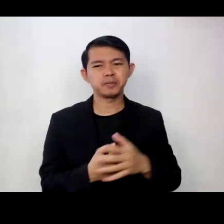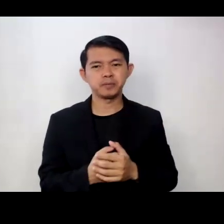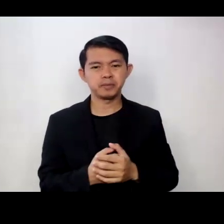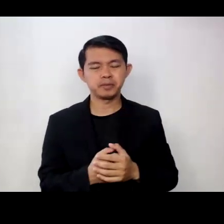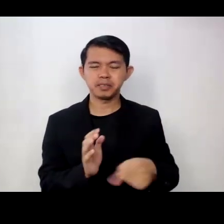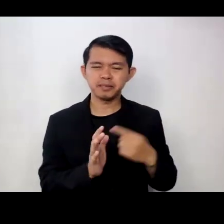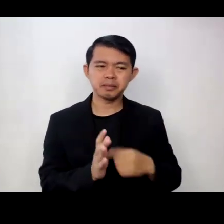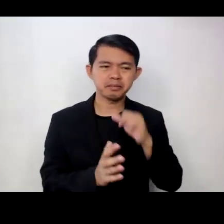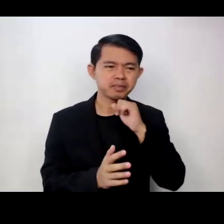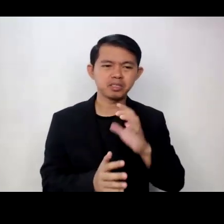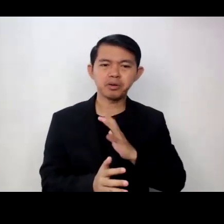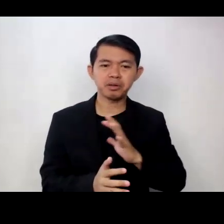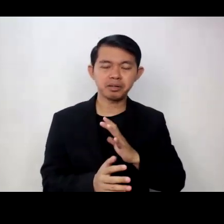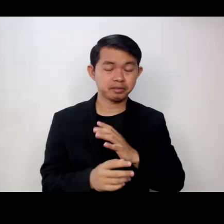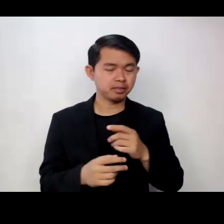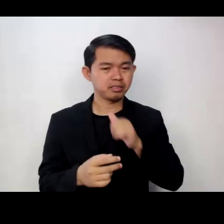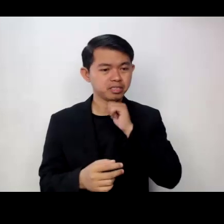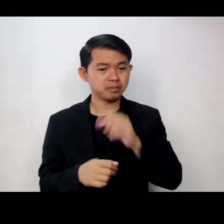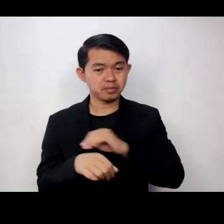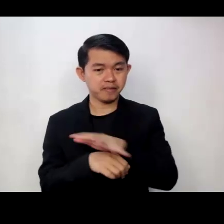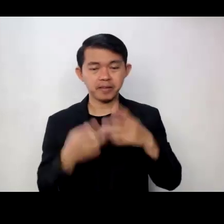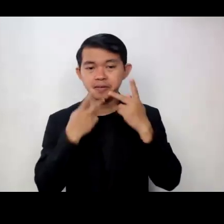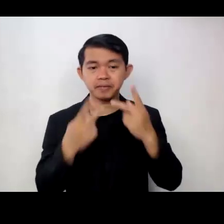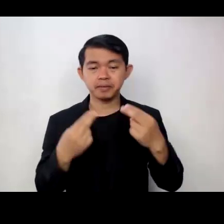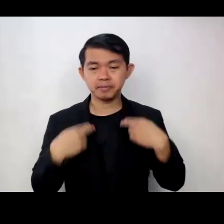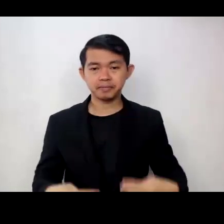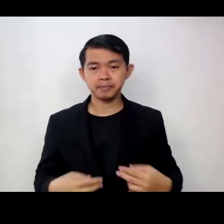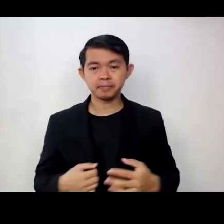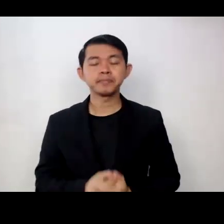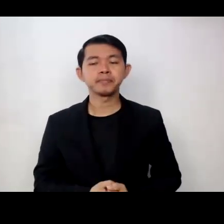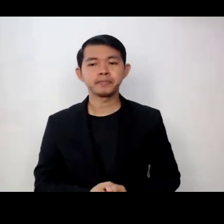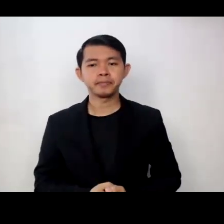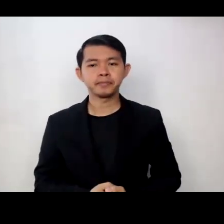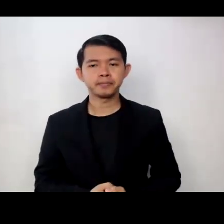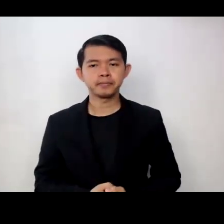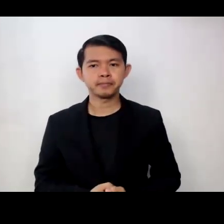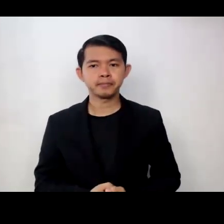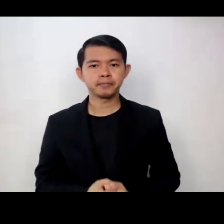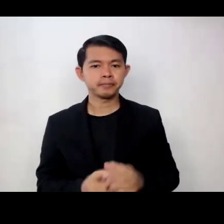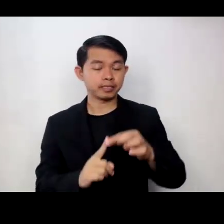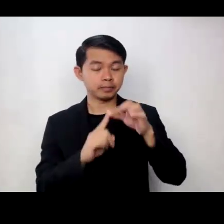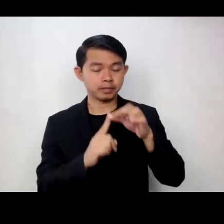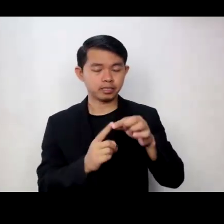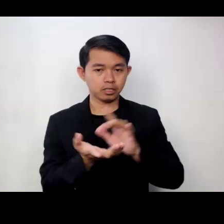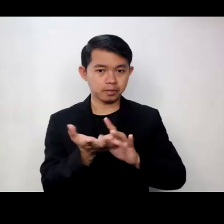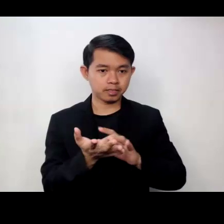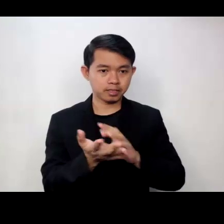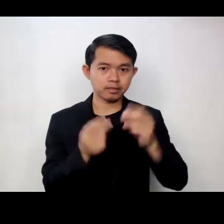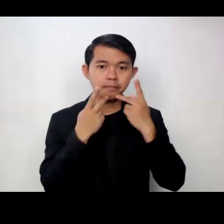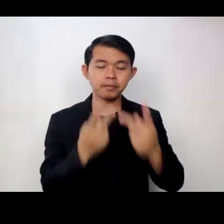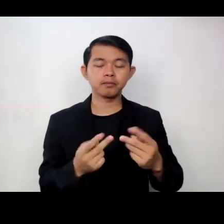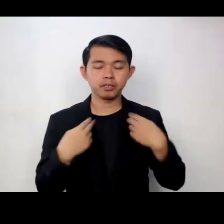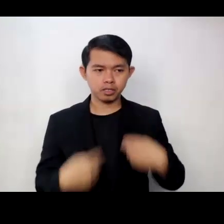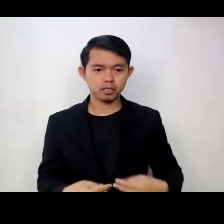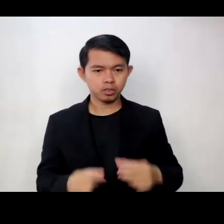in the public health and medical spheres, no? And particularly how medicine and public health continues to reinforce